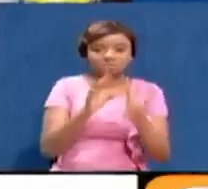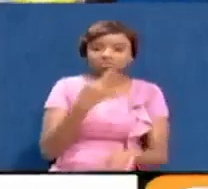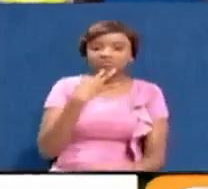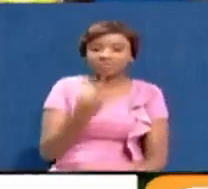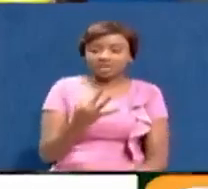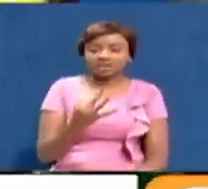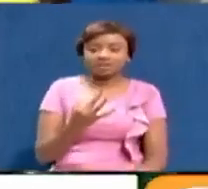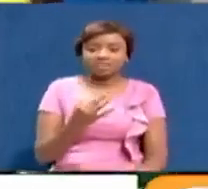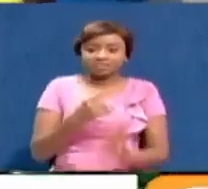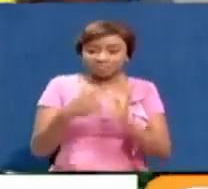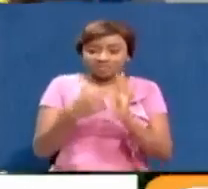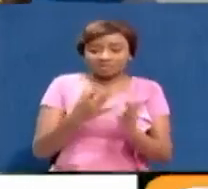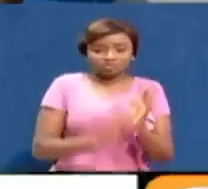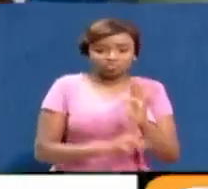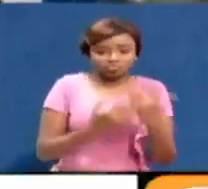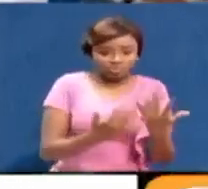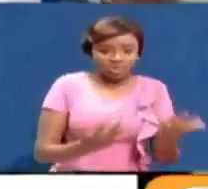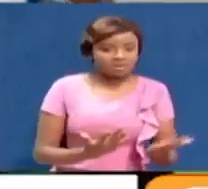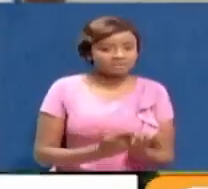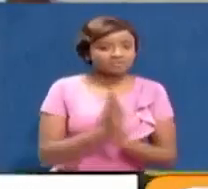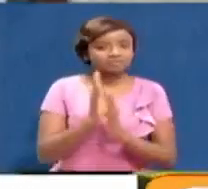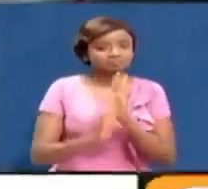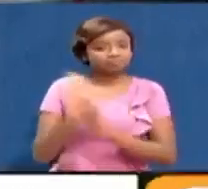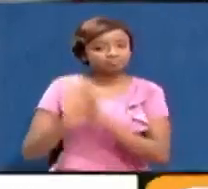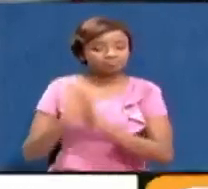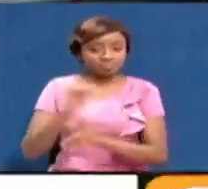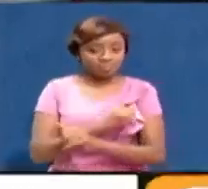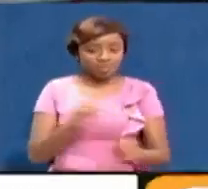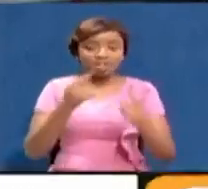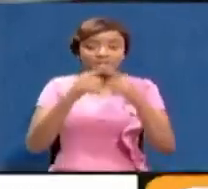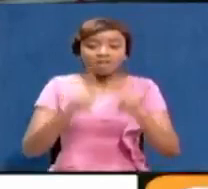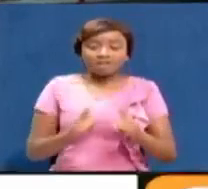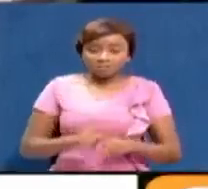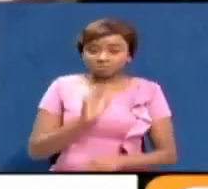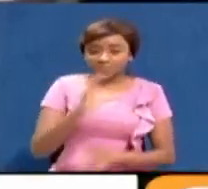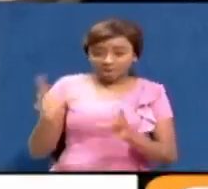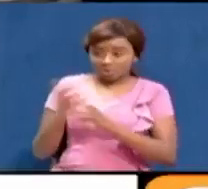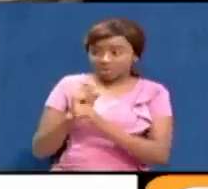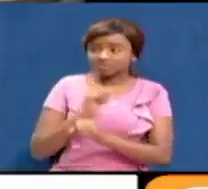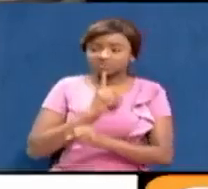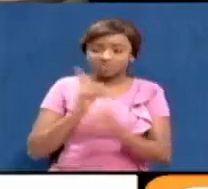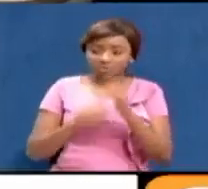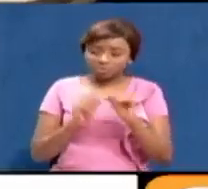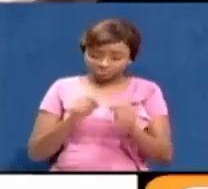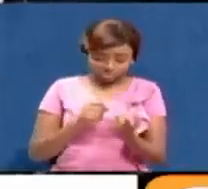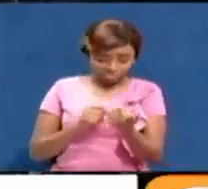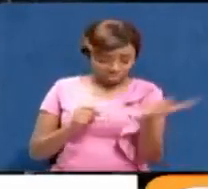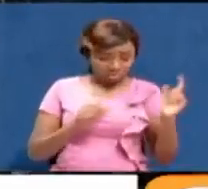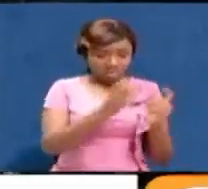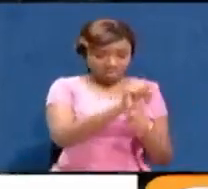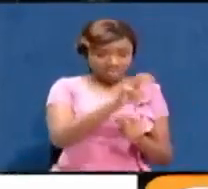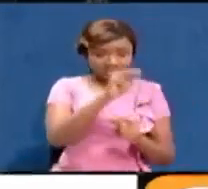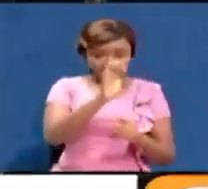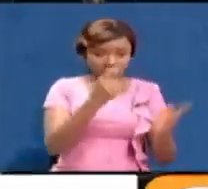book facilities here for product development. Despite this, KIRDI says the potential of SMEs in the country